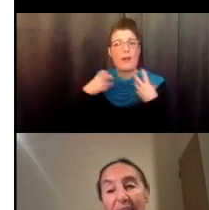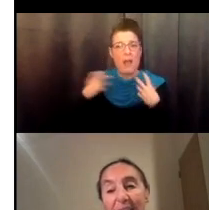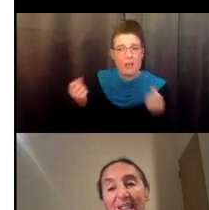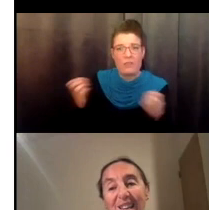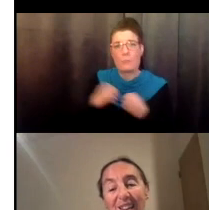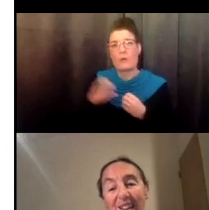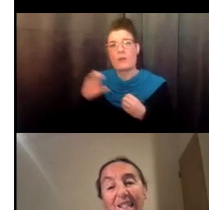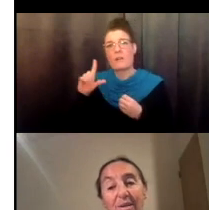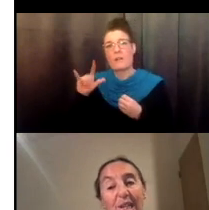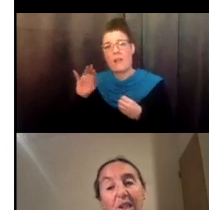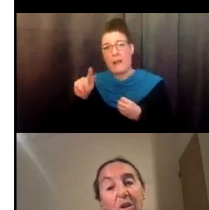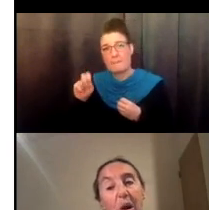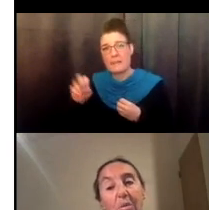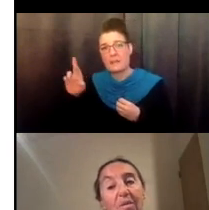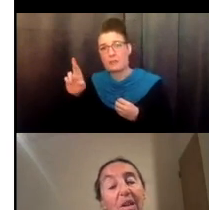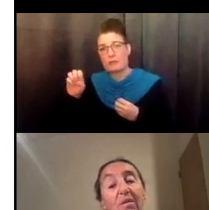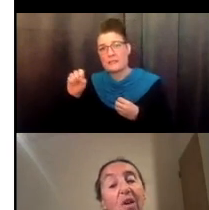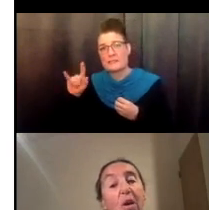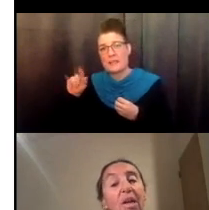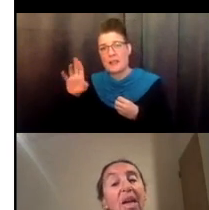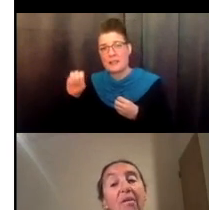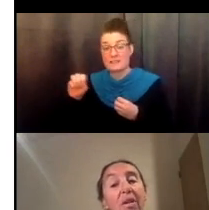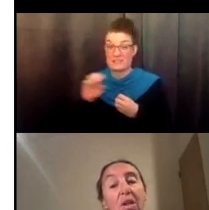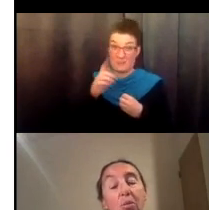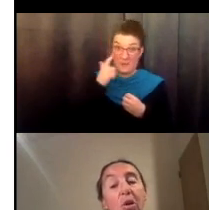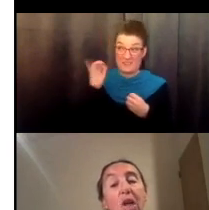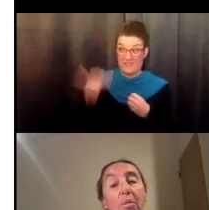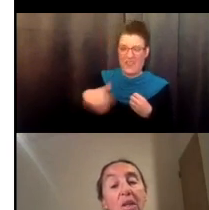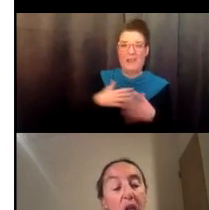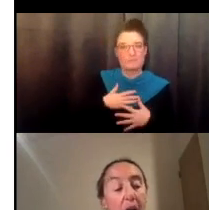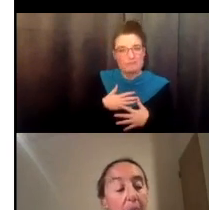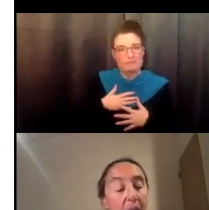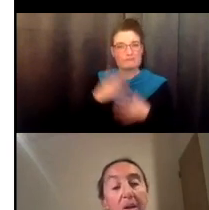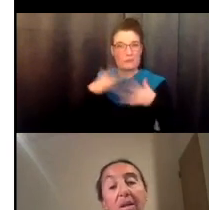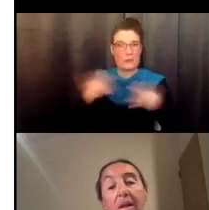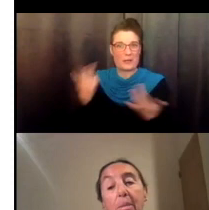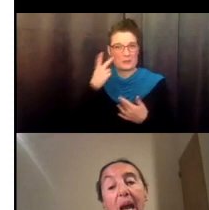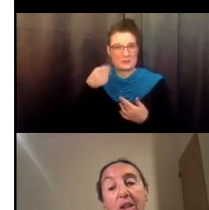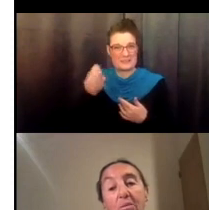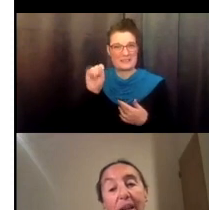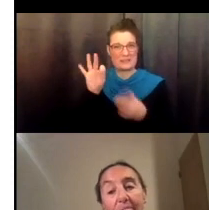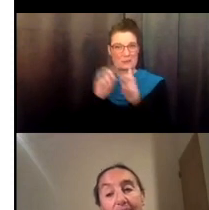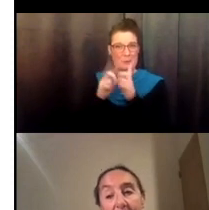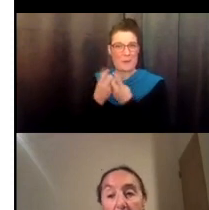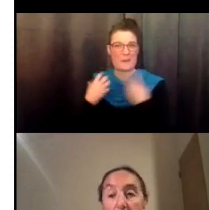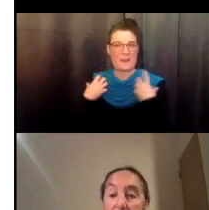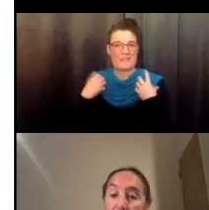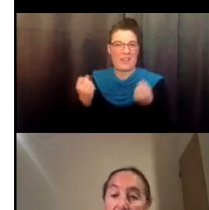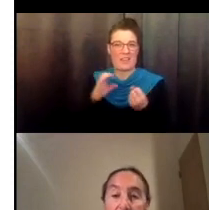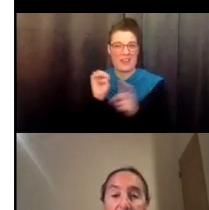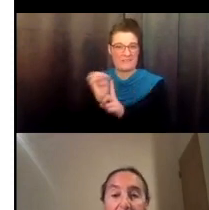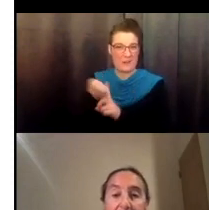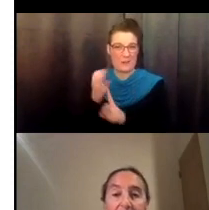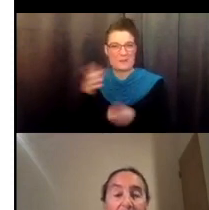to see the San Francisco Department of the Environment having these workshops to talk about the Climate Action Plan. And I will stop